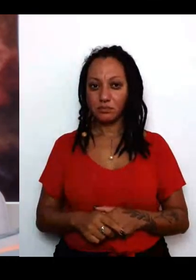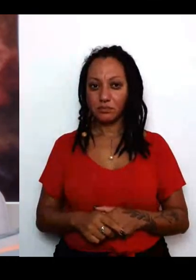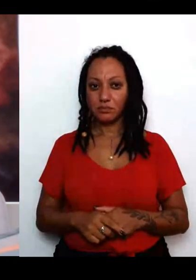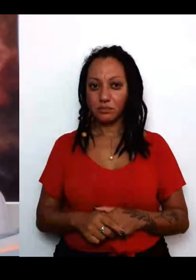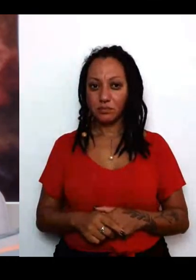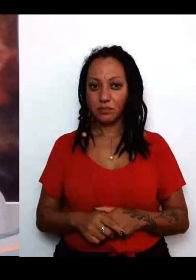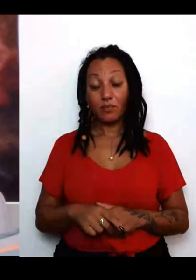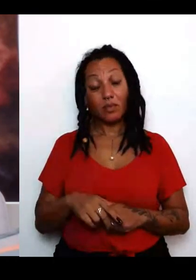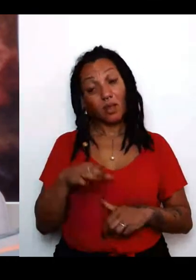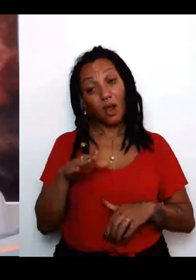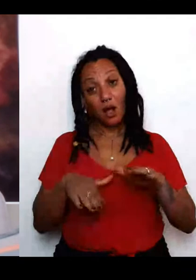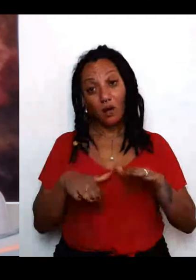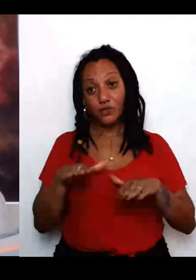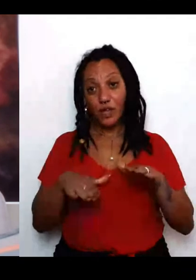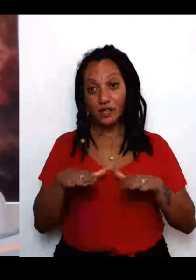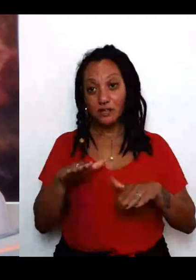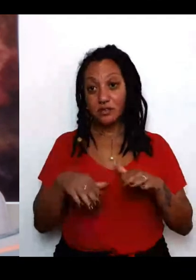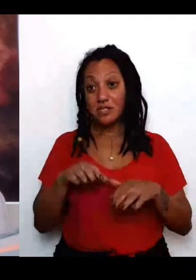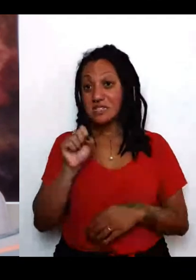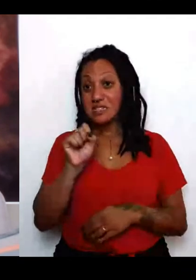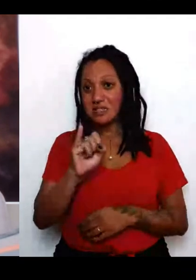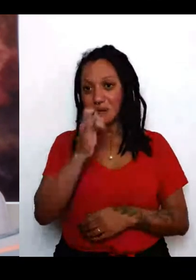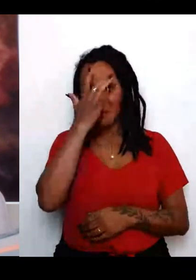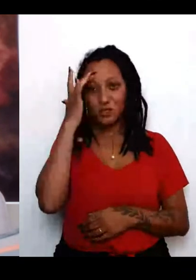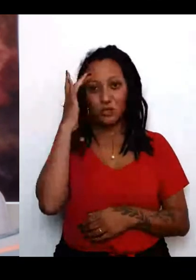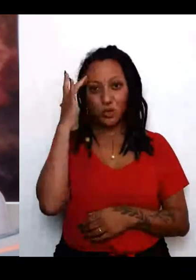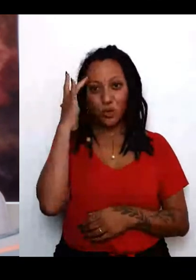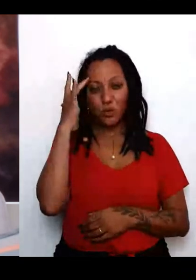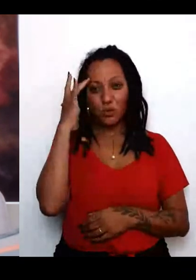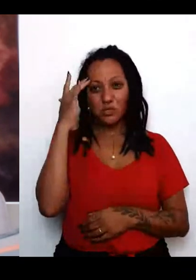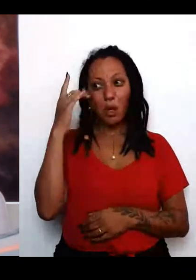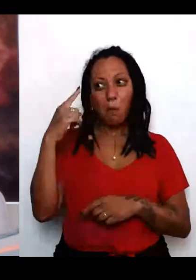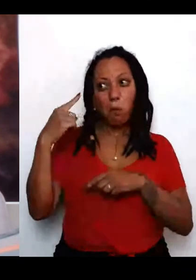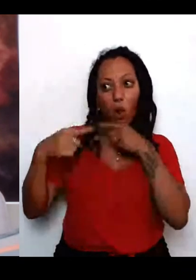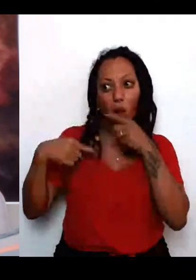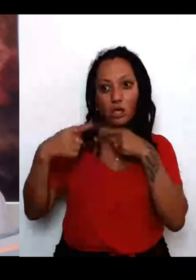to provide a vision of how to change courses